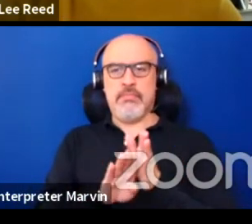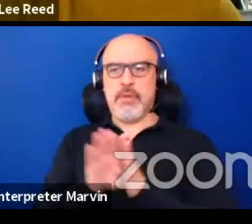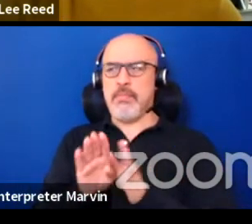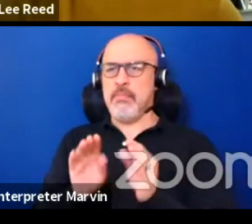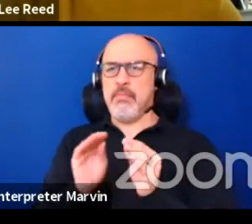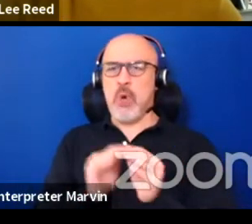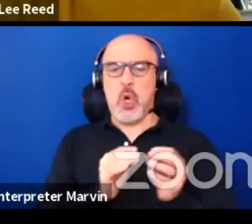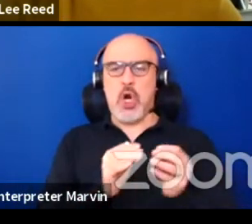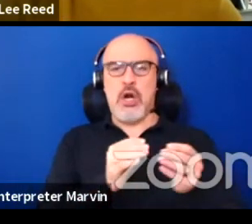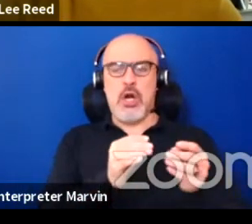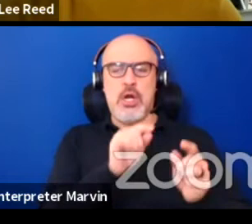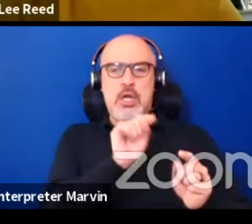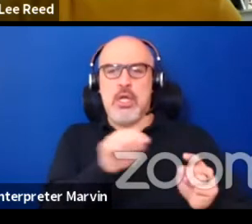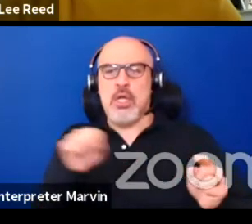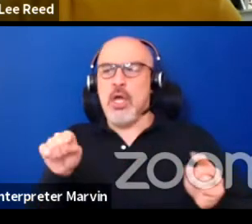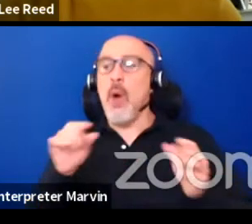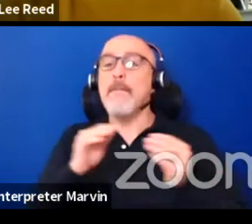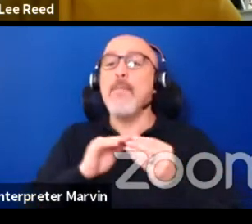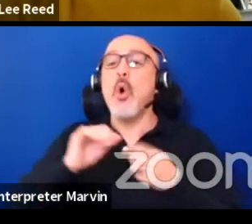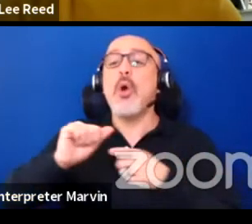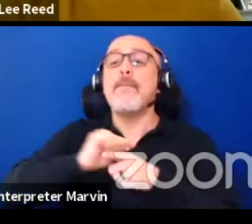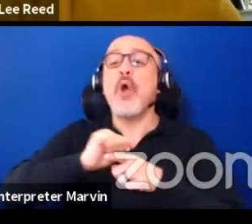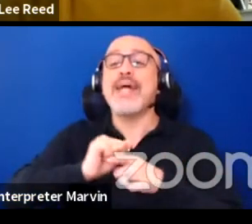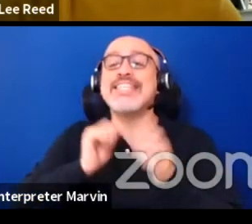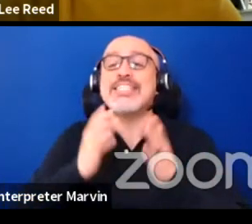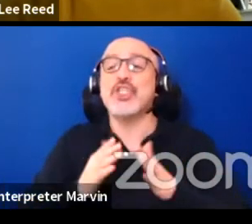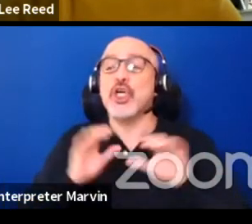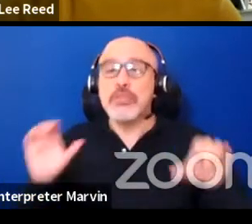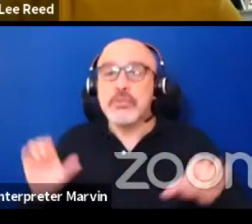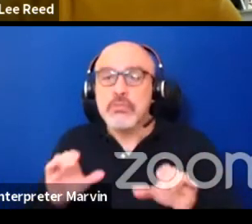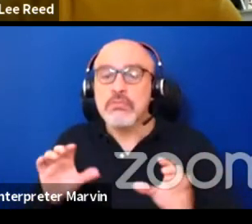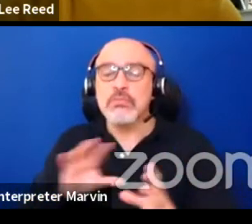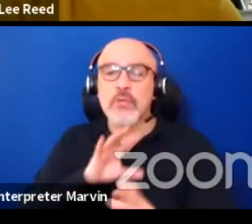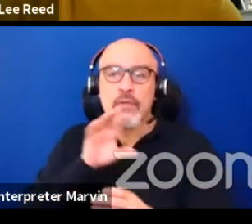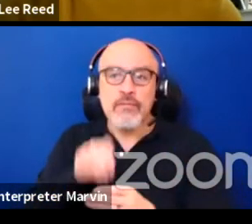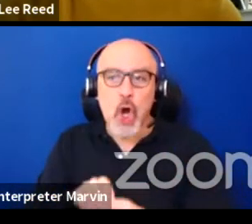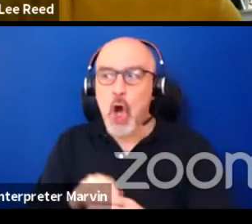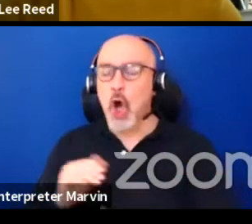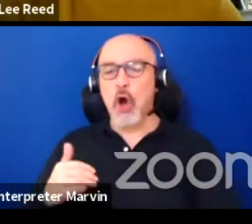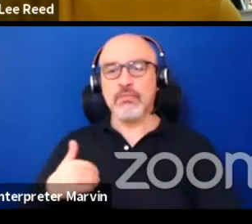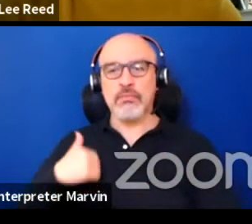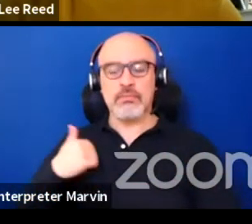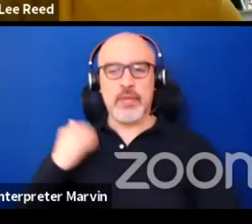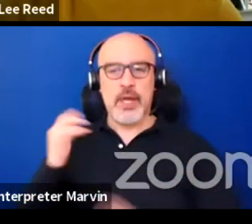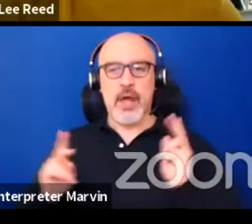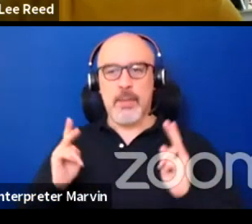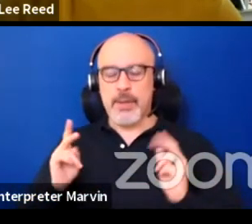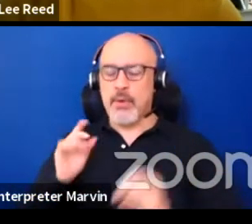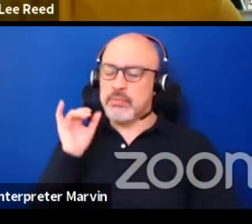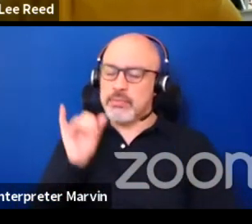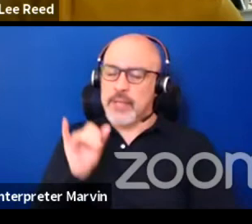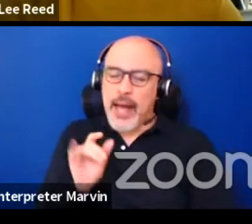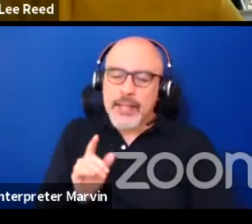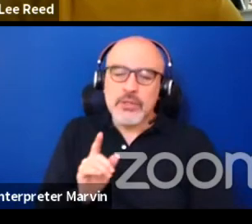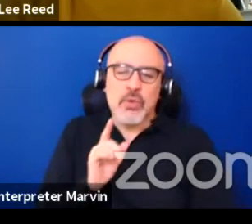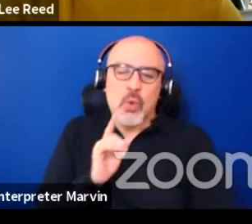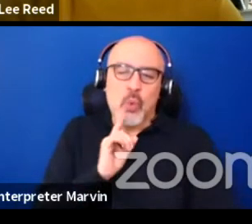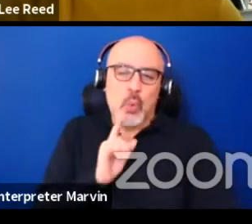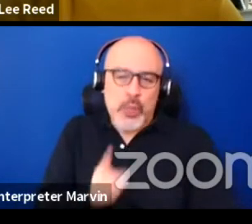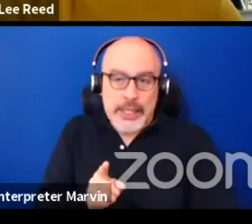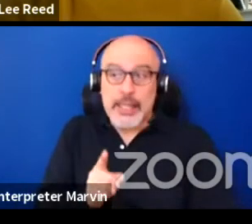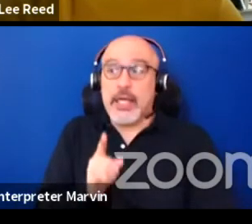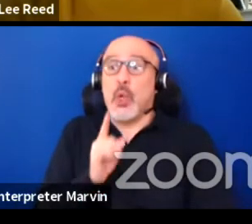general, practitioners involved in the theater, and to me, young people, and that is really, really,